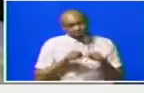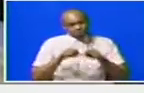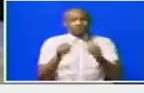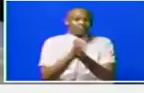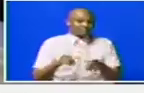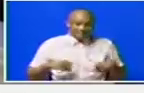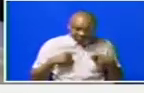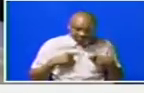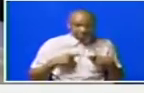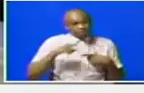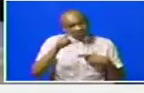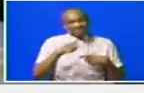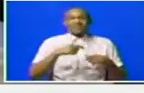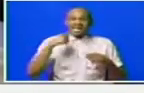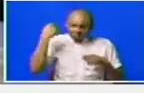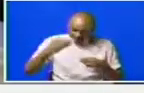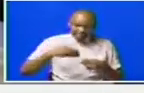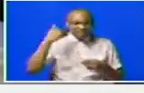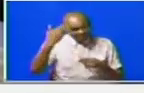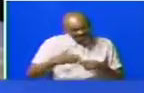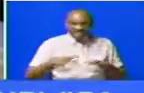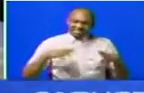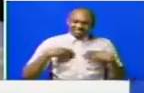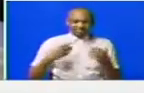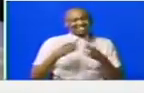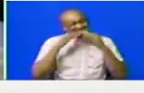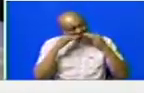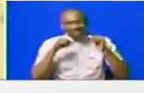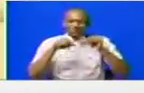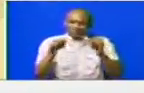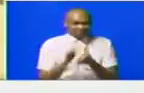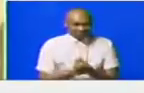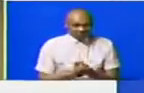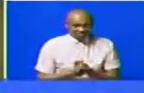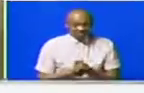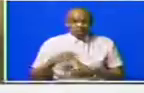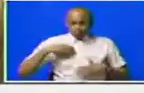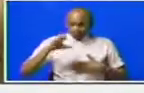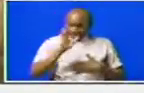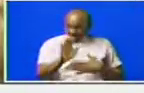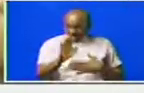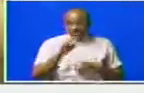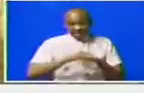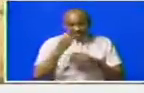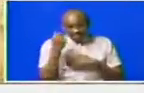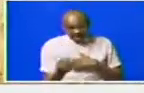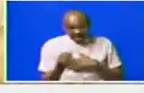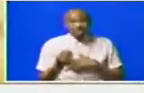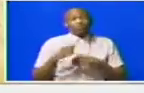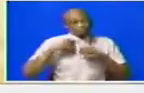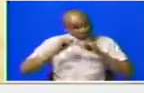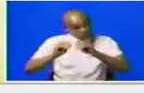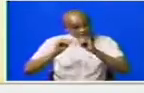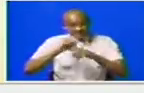move on. Take a day at a time. Yes, and keep smiling. Her daughter from a young age was sensitized about